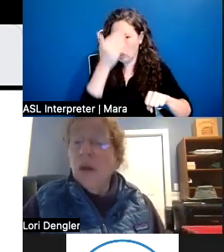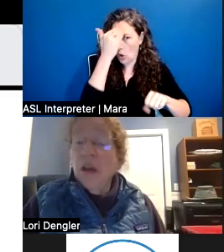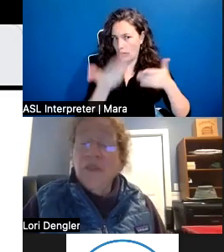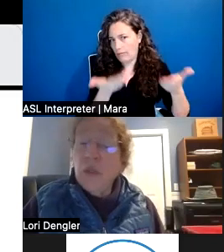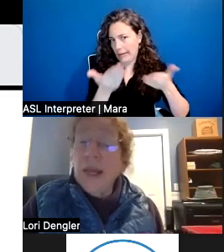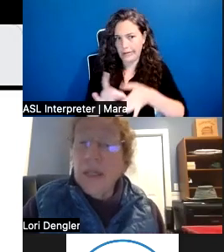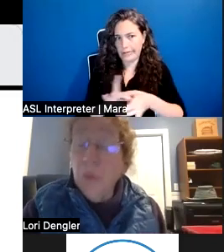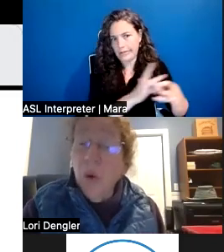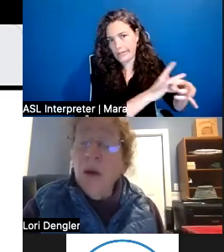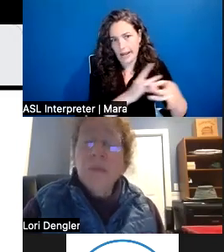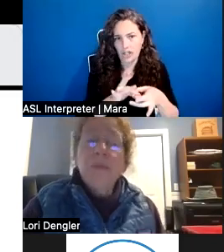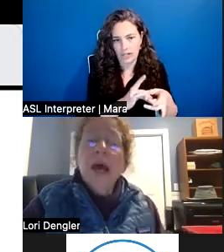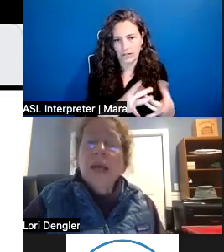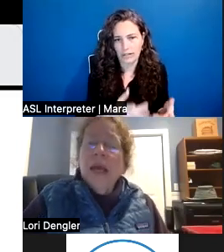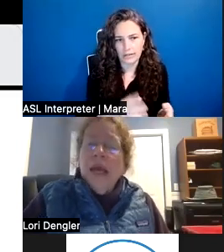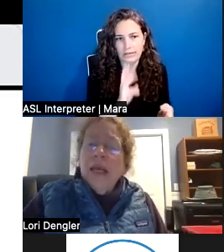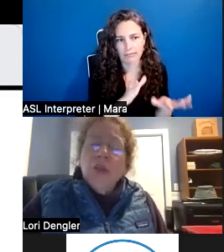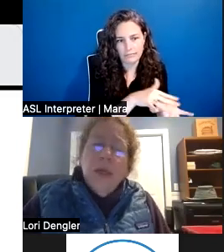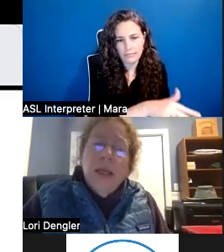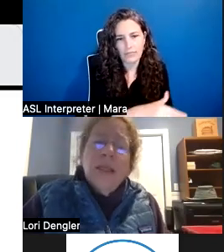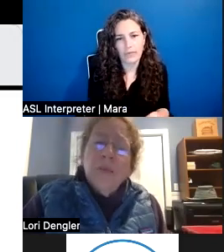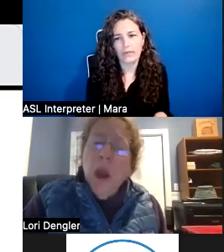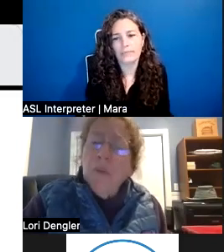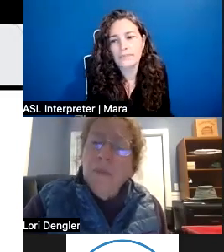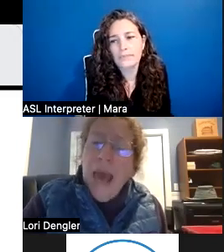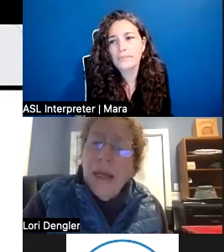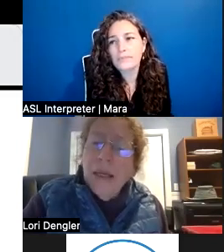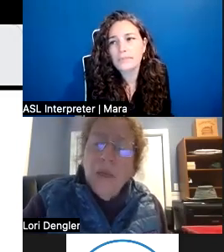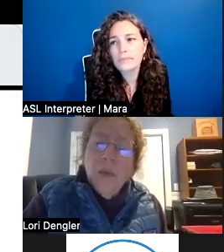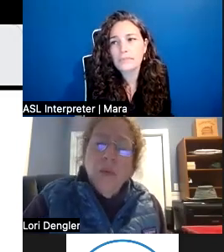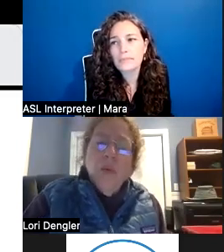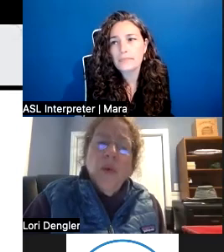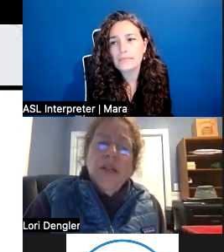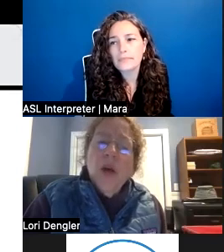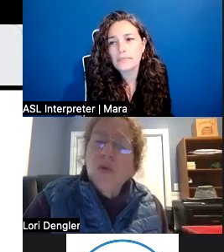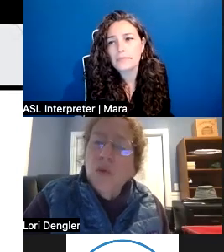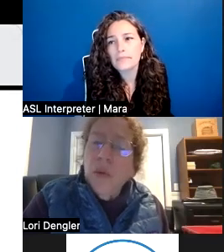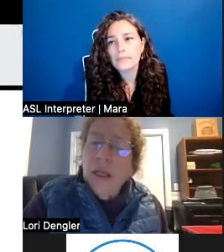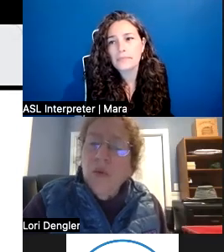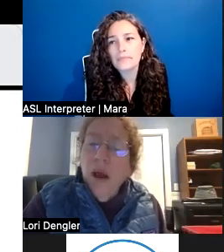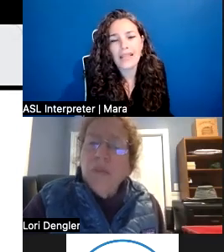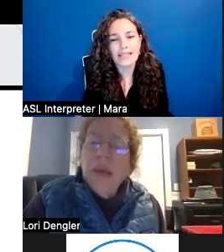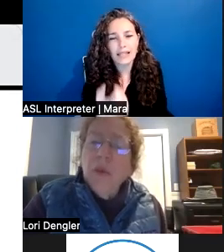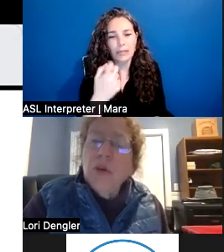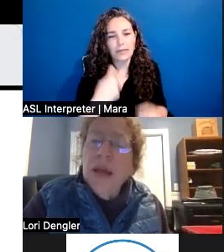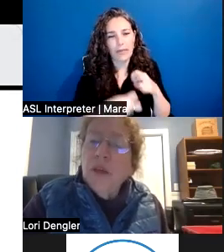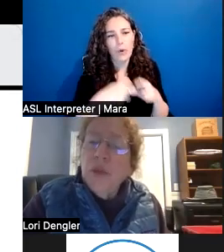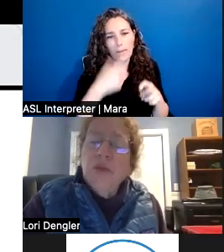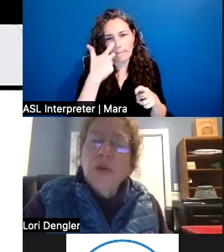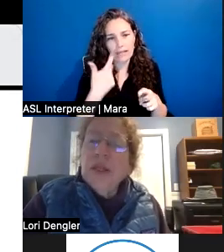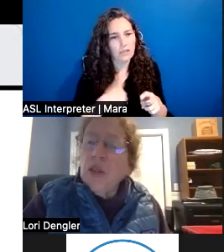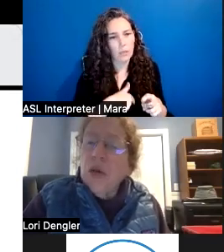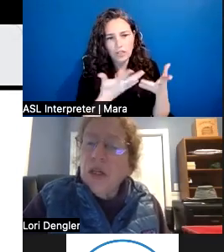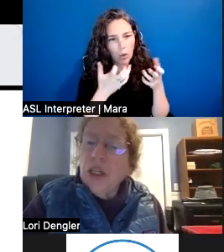you a few seconds more, but it's really problematic in that we don't really want people trying to